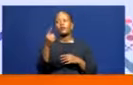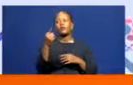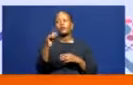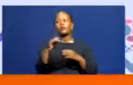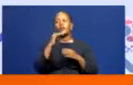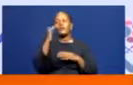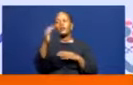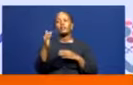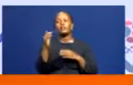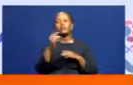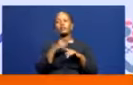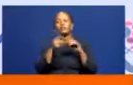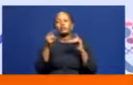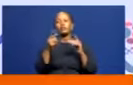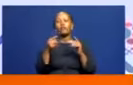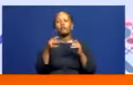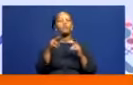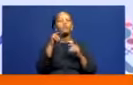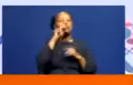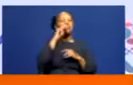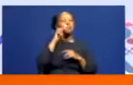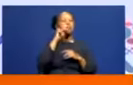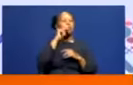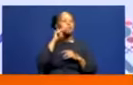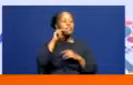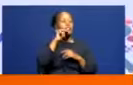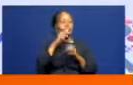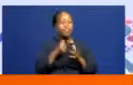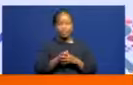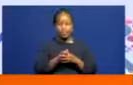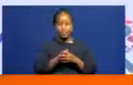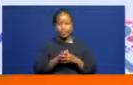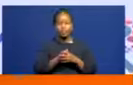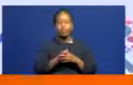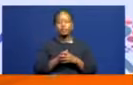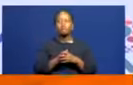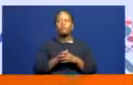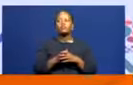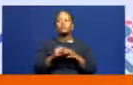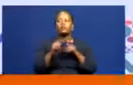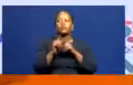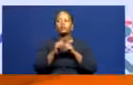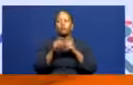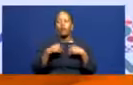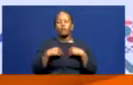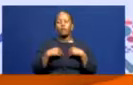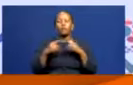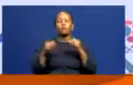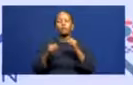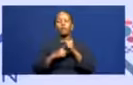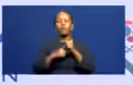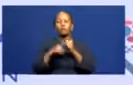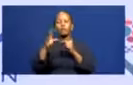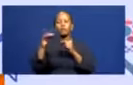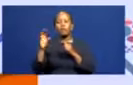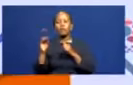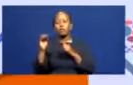Schrodinger Technologies from Nigeria. Awarded the sum of $6,000 US.